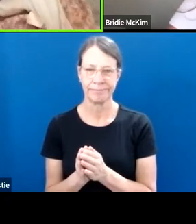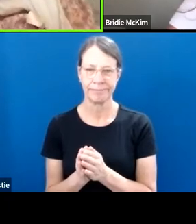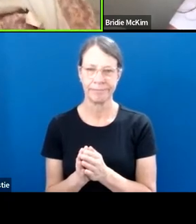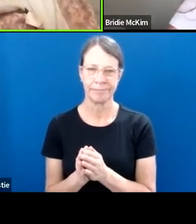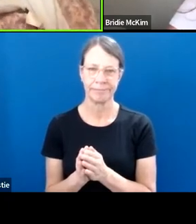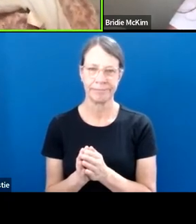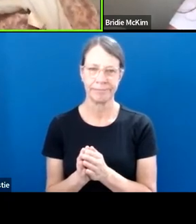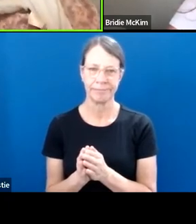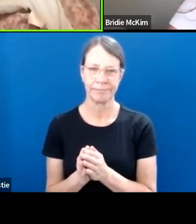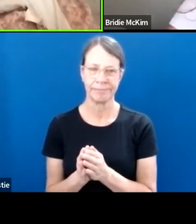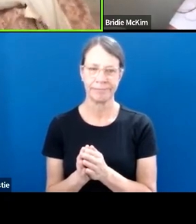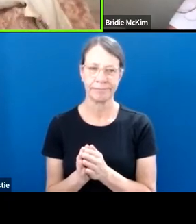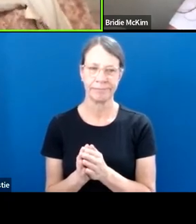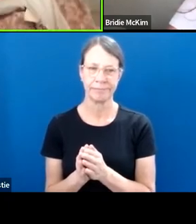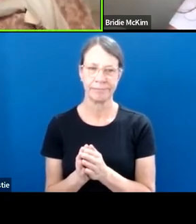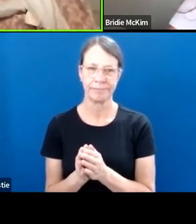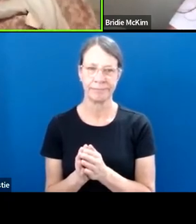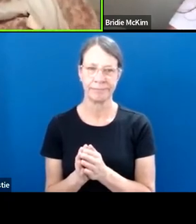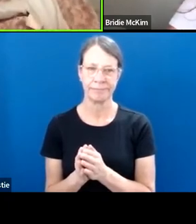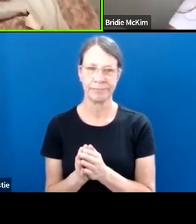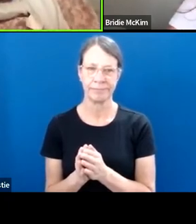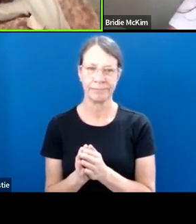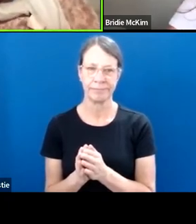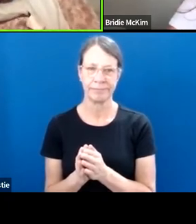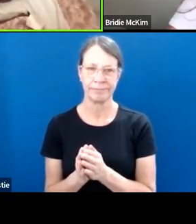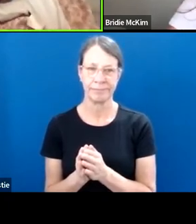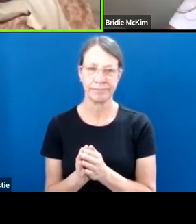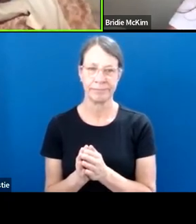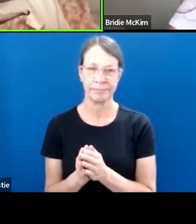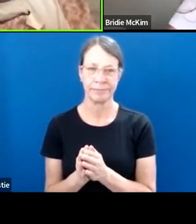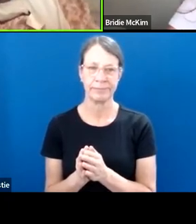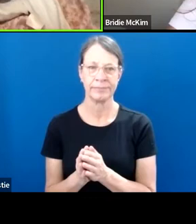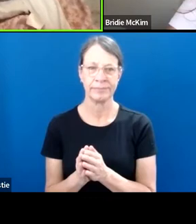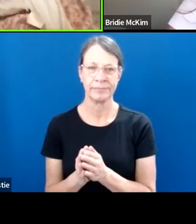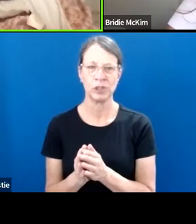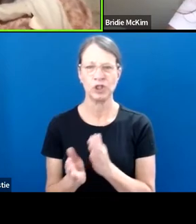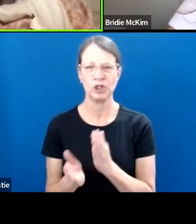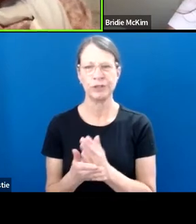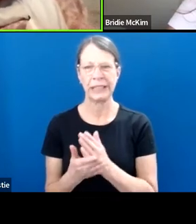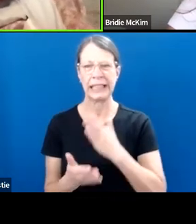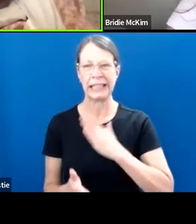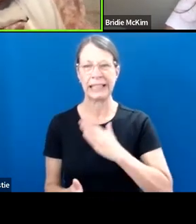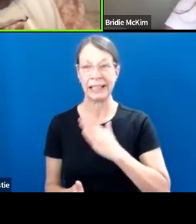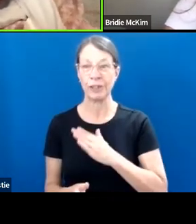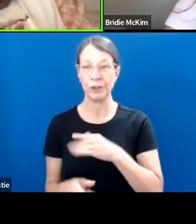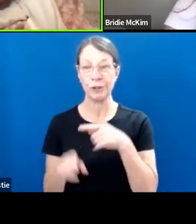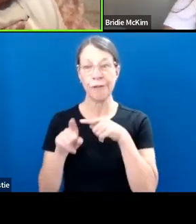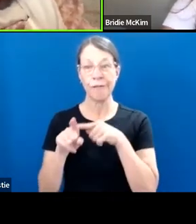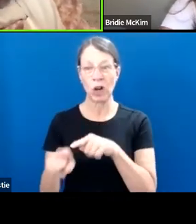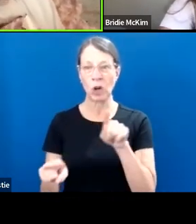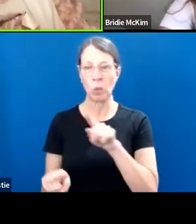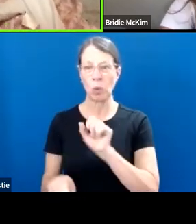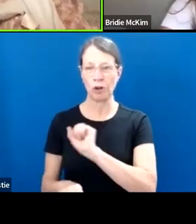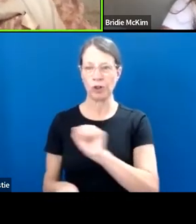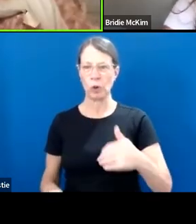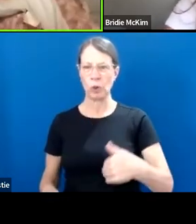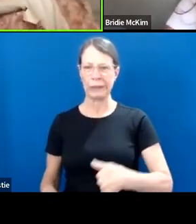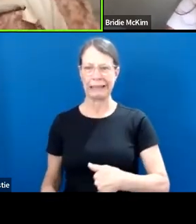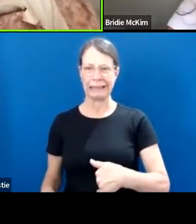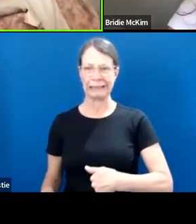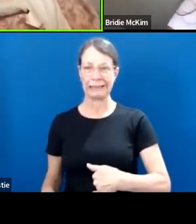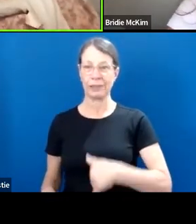it's about following your own intuition, because you know what is right for